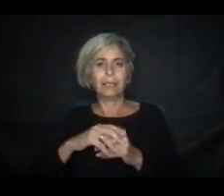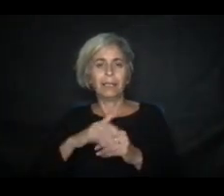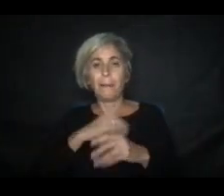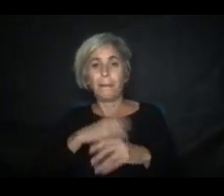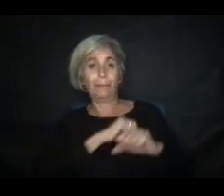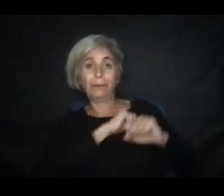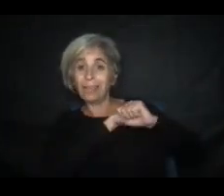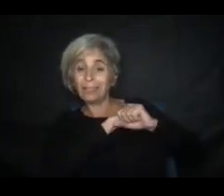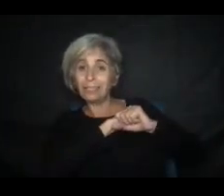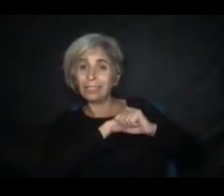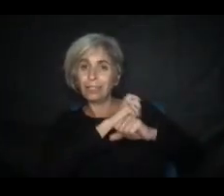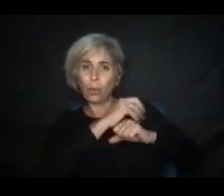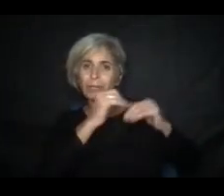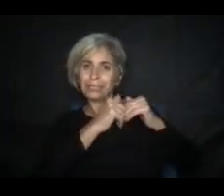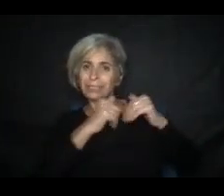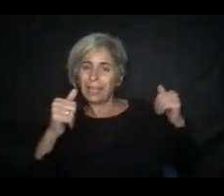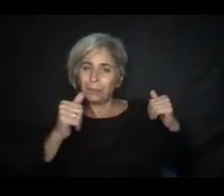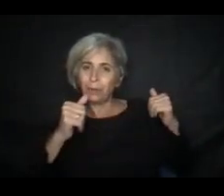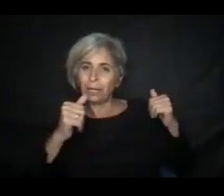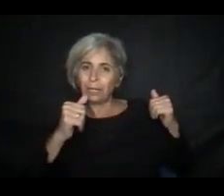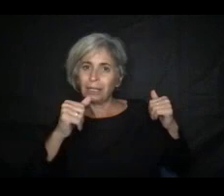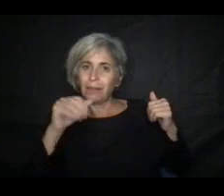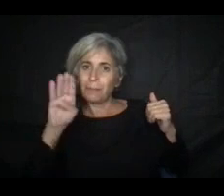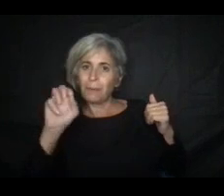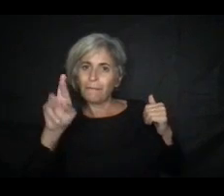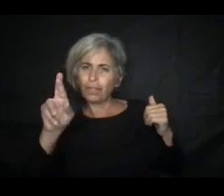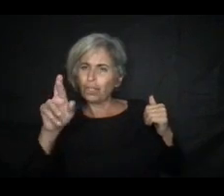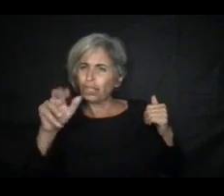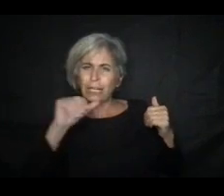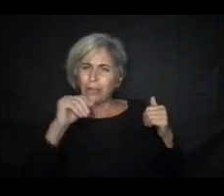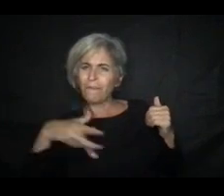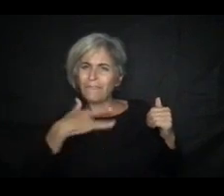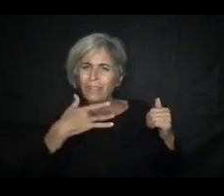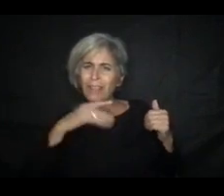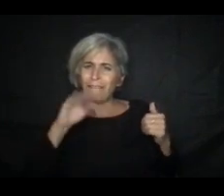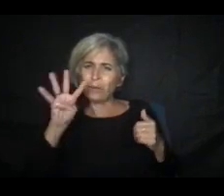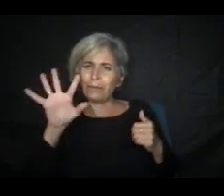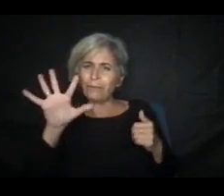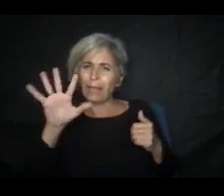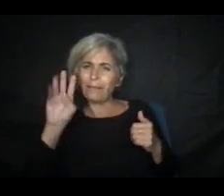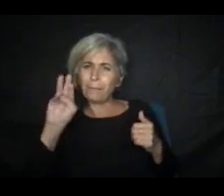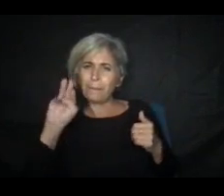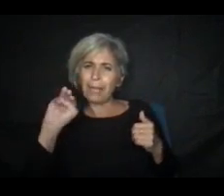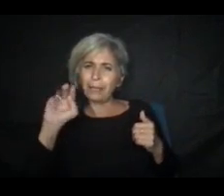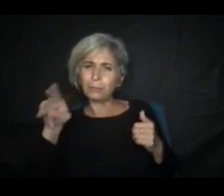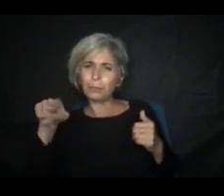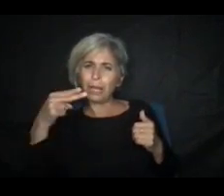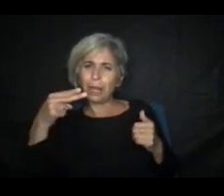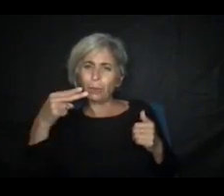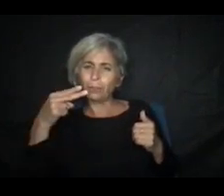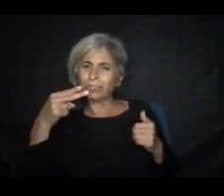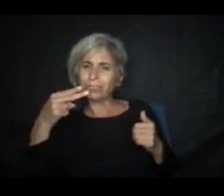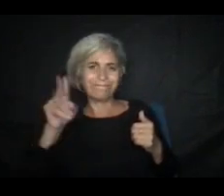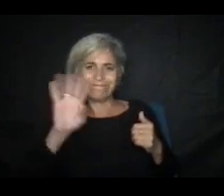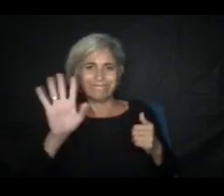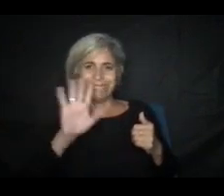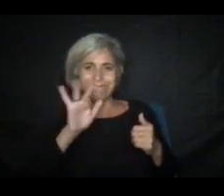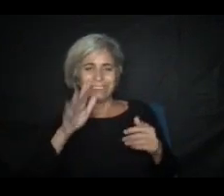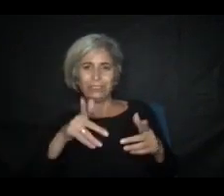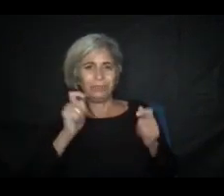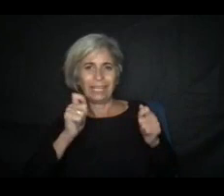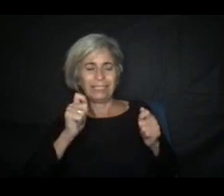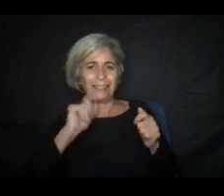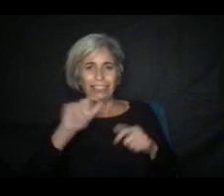protected or separated versus buffered? Because I don't feel at 45 miles per hour, a buffered bike lane should be getting an A